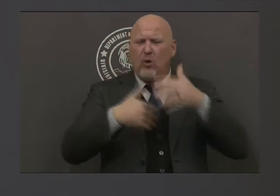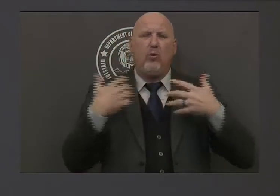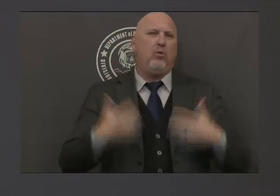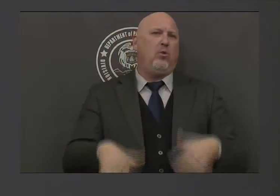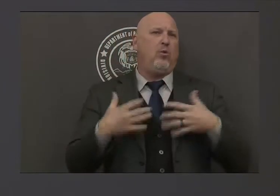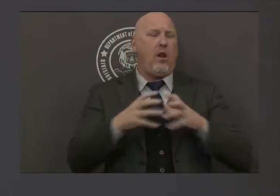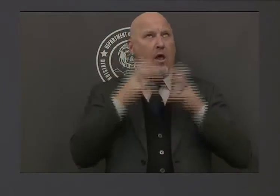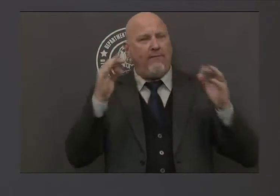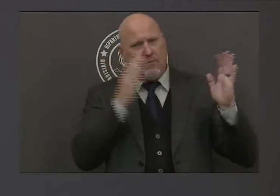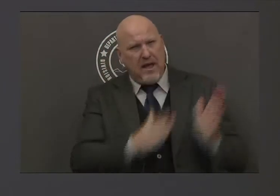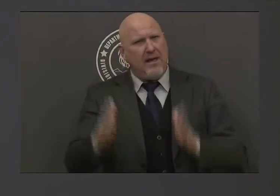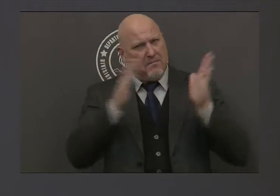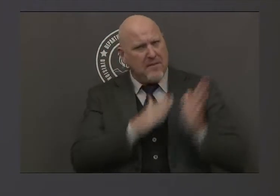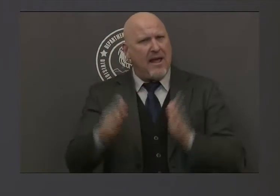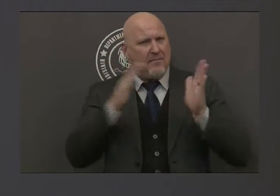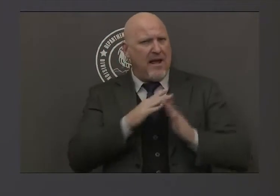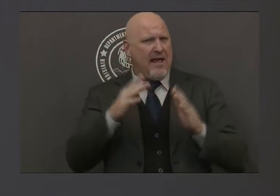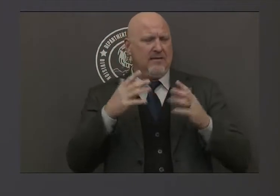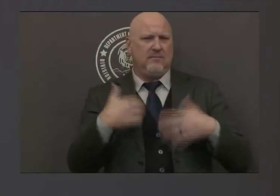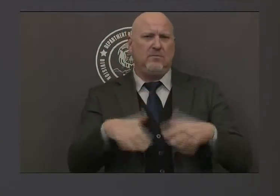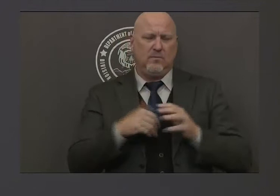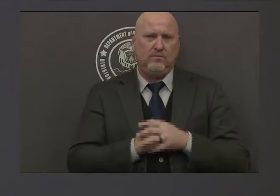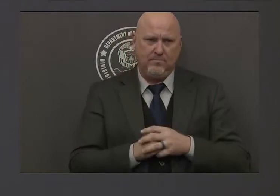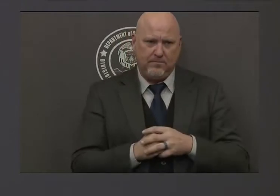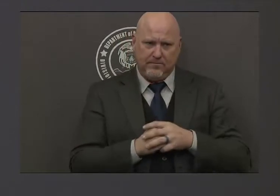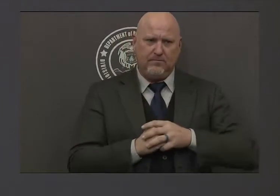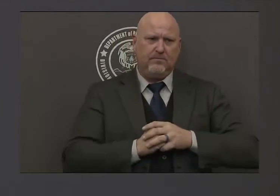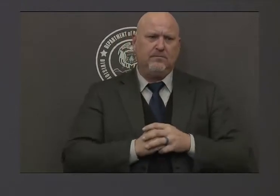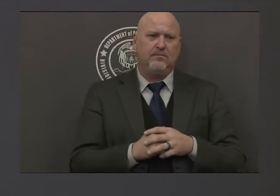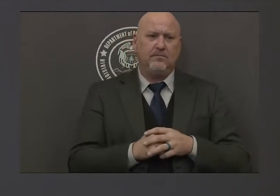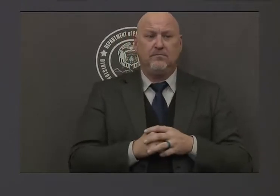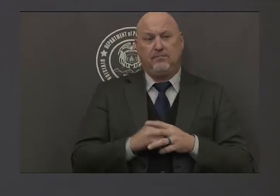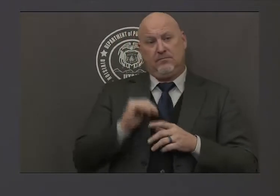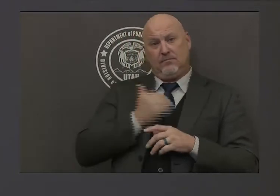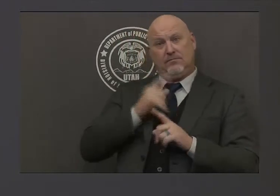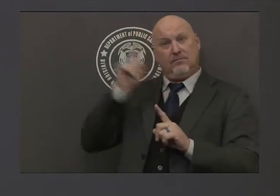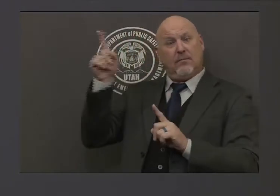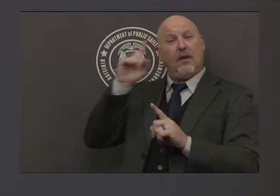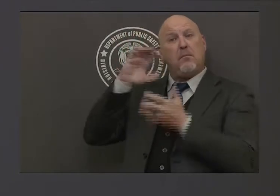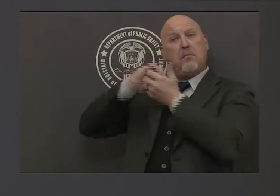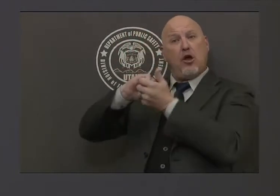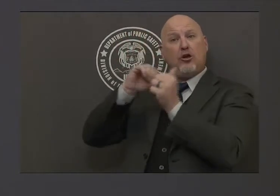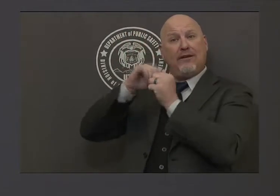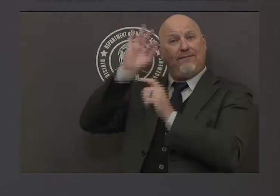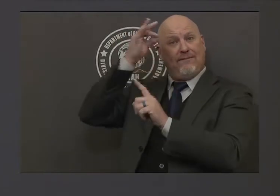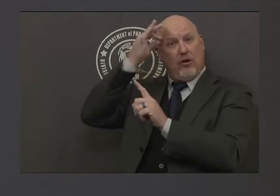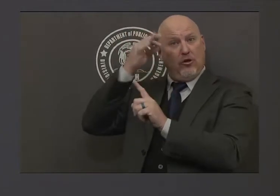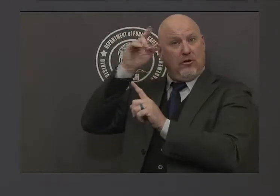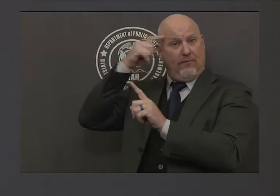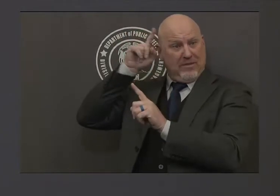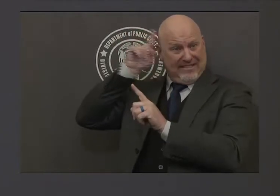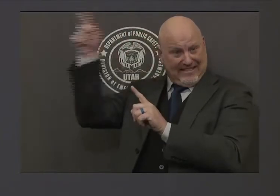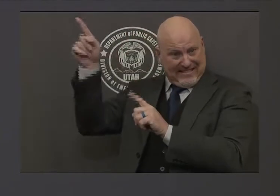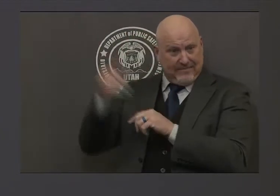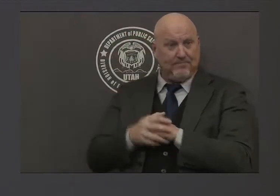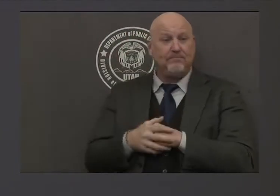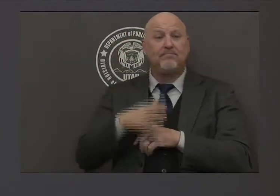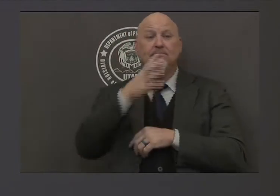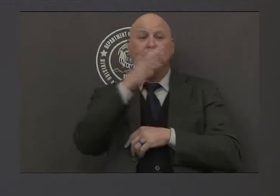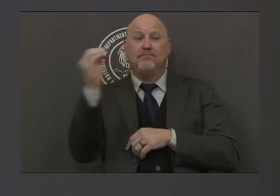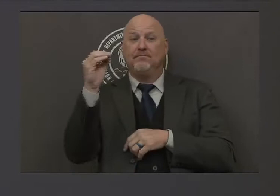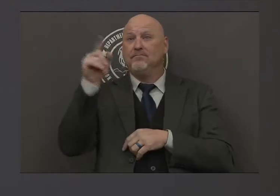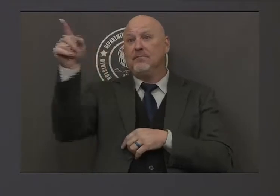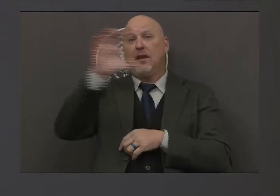mentioned. These are federal partners, the vaccine manufacturers. They will be manufacturing the vaccine as quickly as they possibly